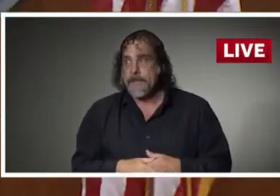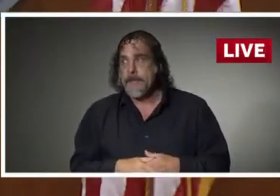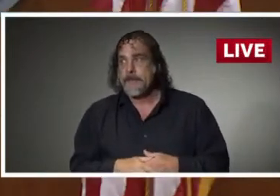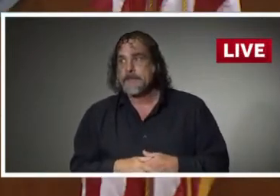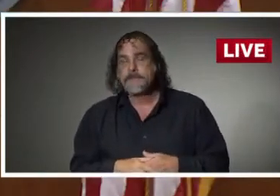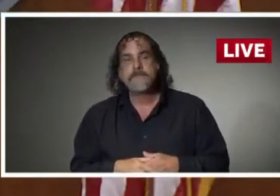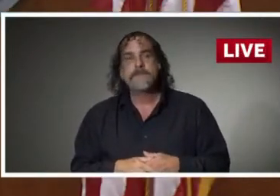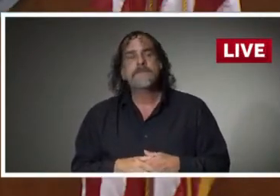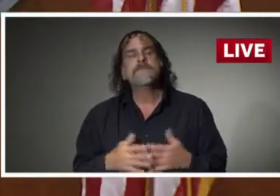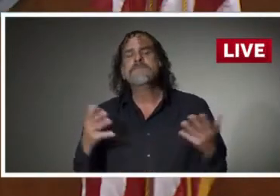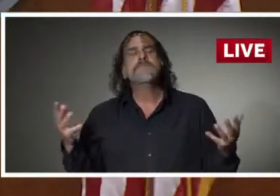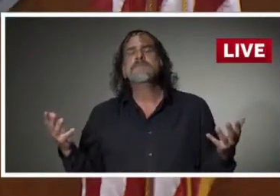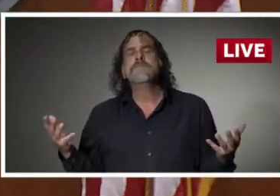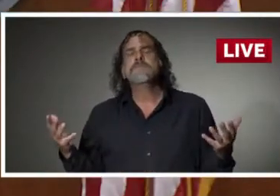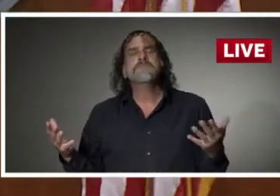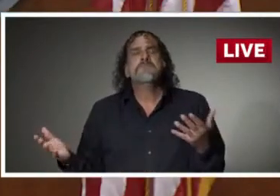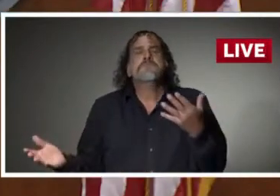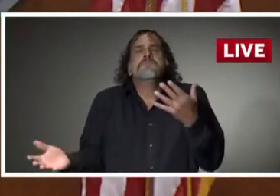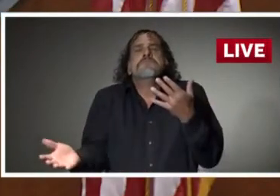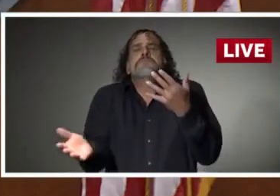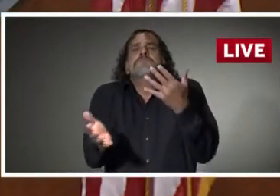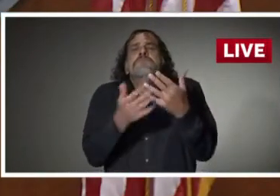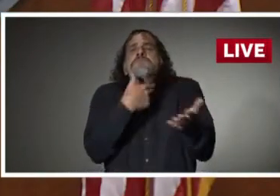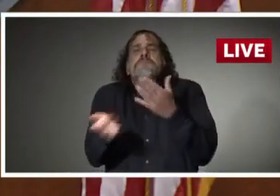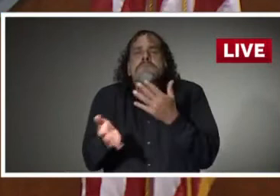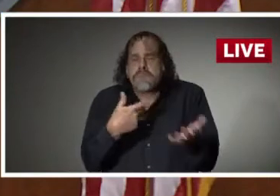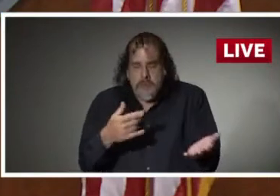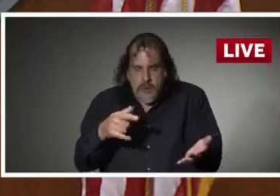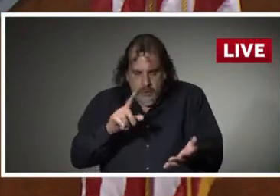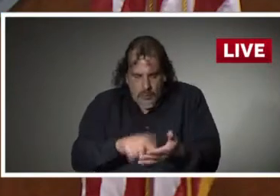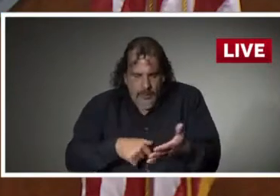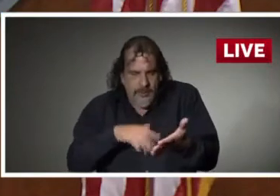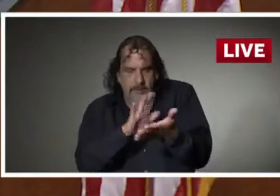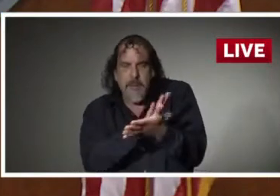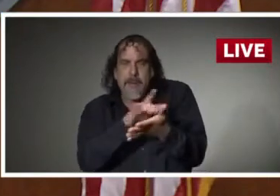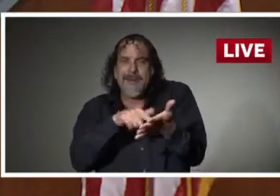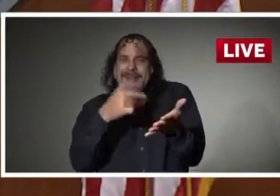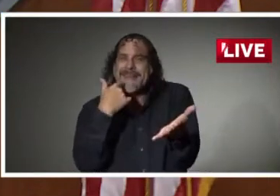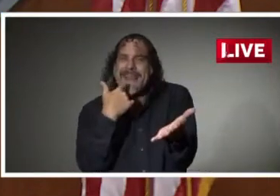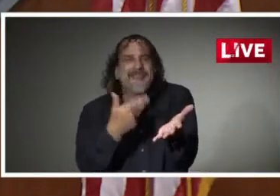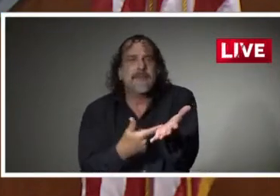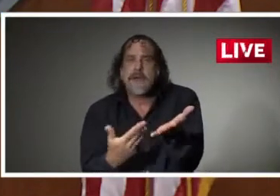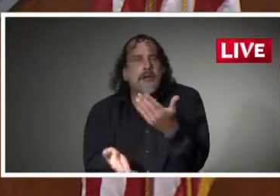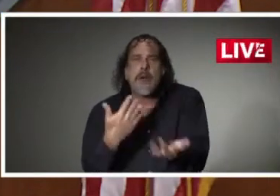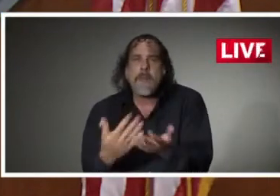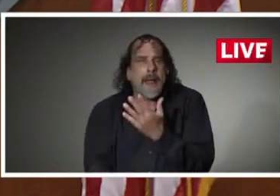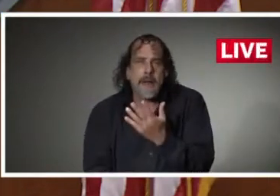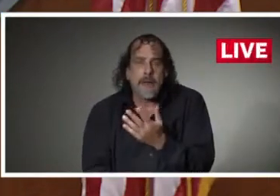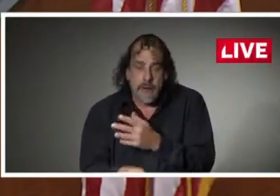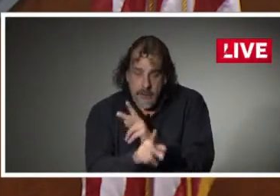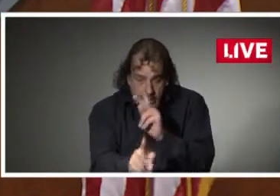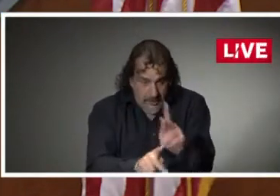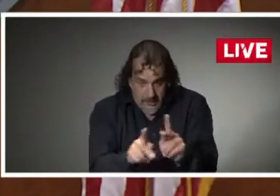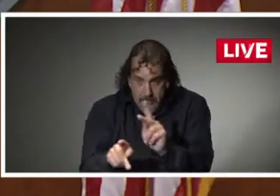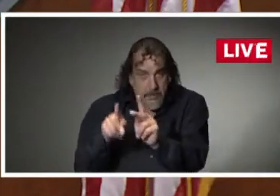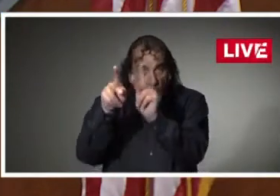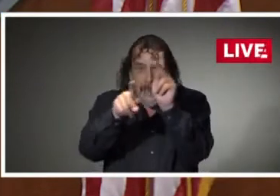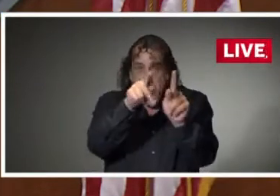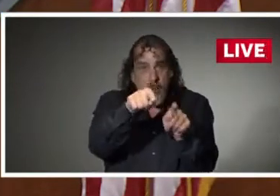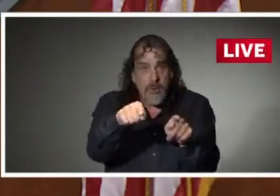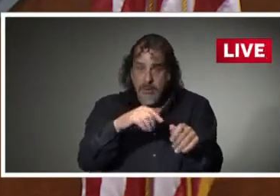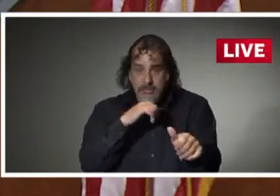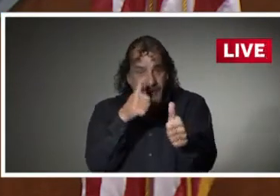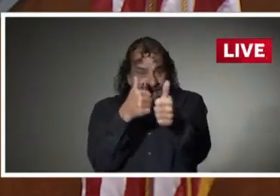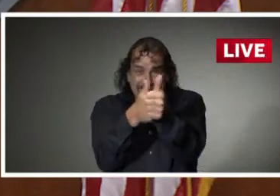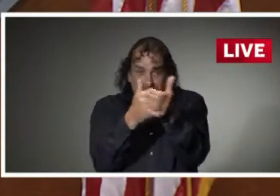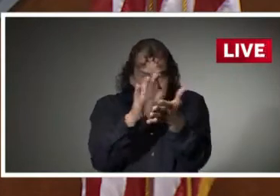Look, it doesn't matter what the words on the page say if the people of our state do not